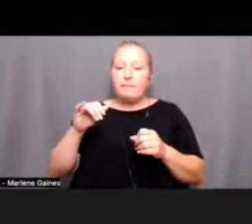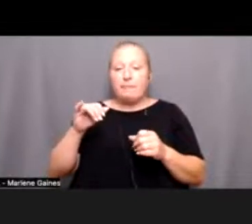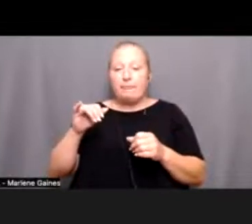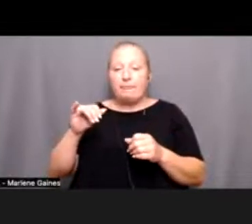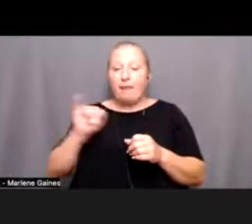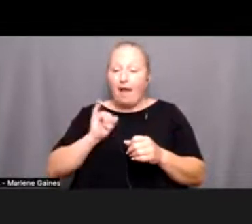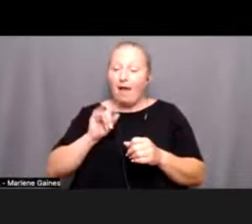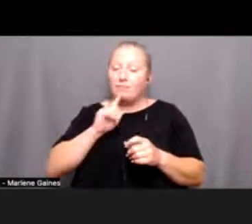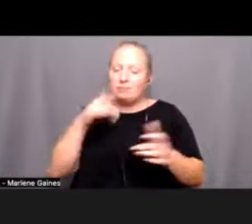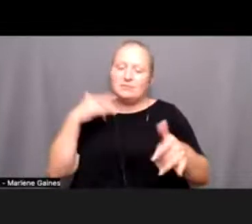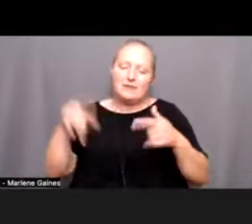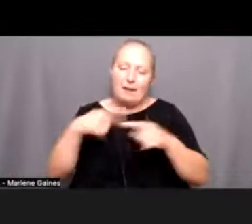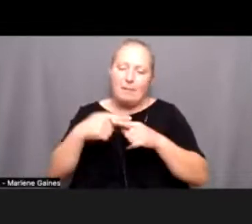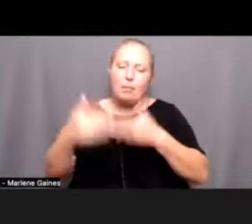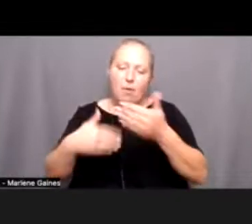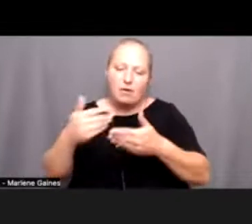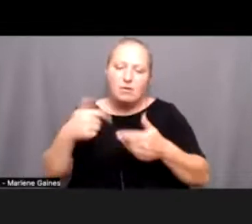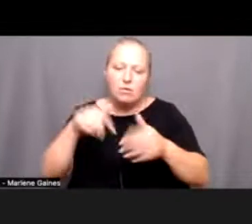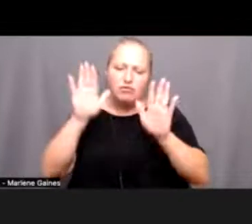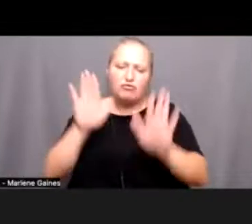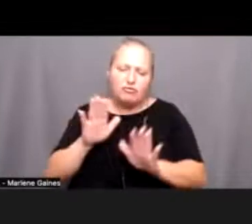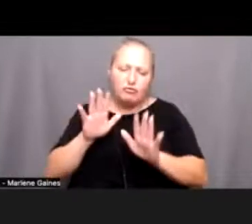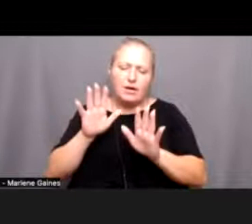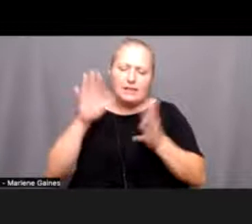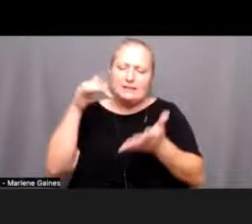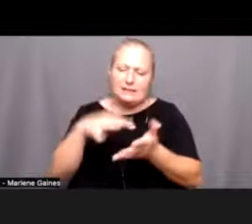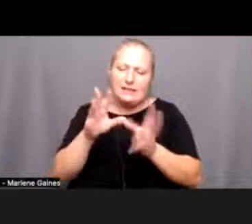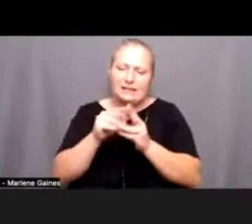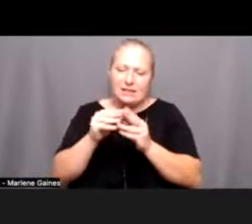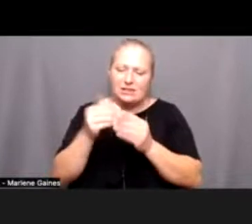I'm really excited about this process, and I think we had a really great study session the other day